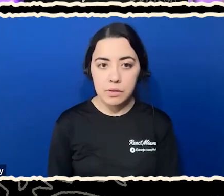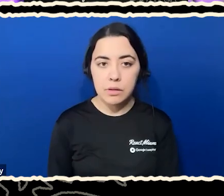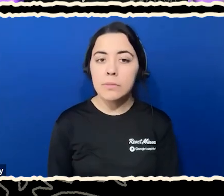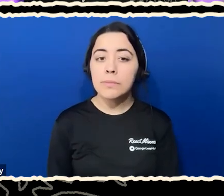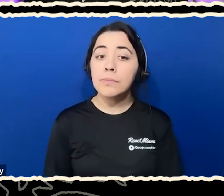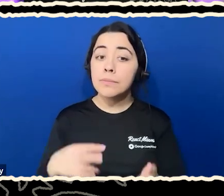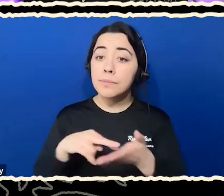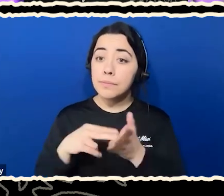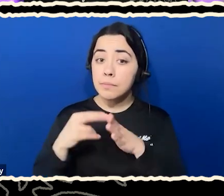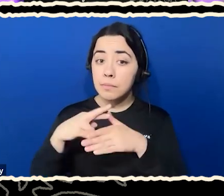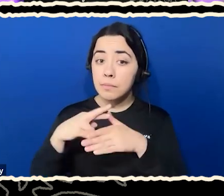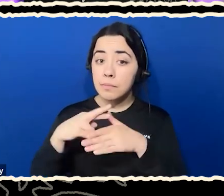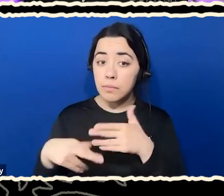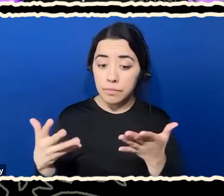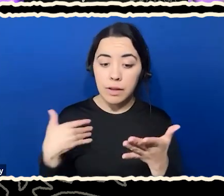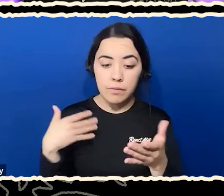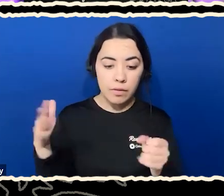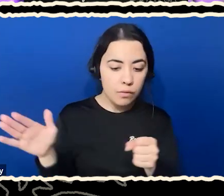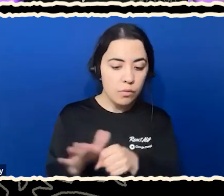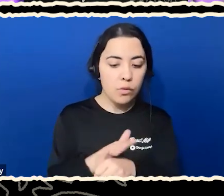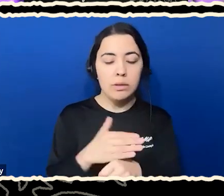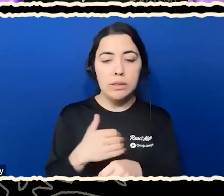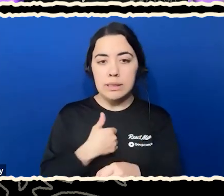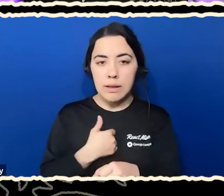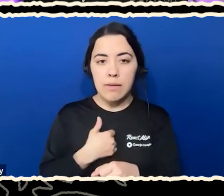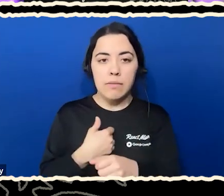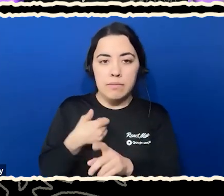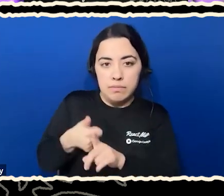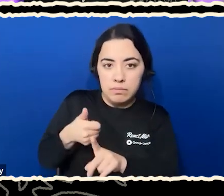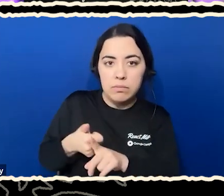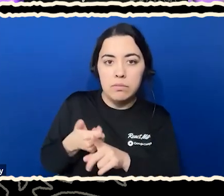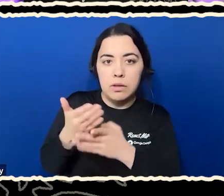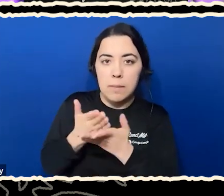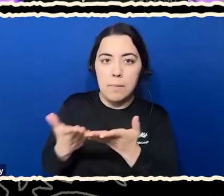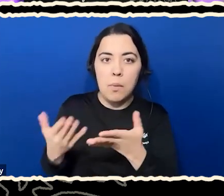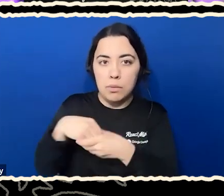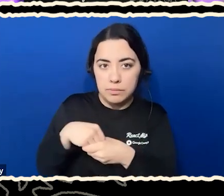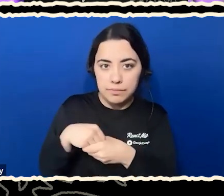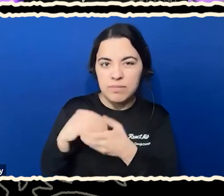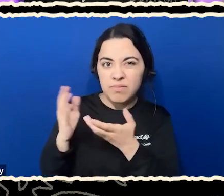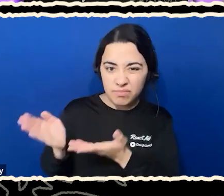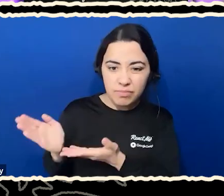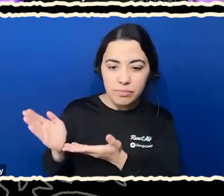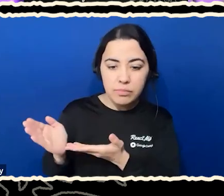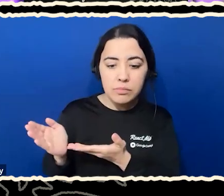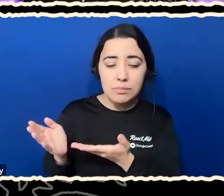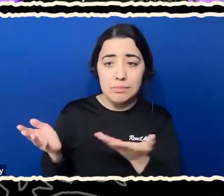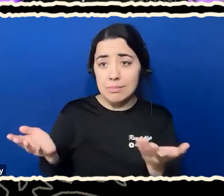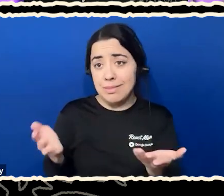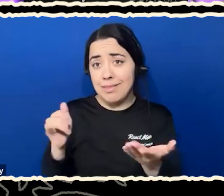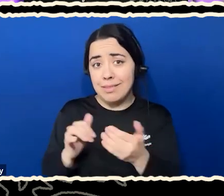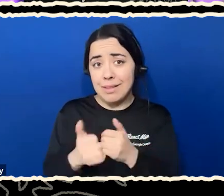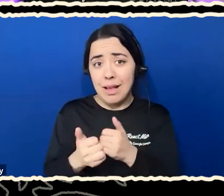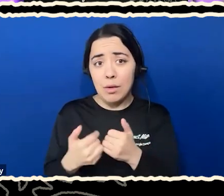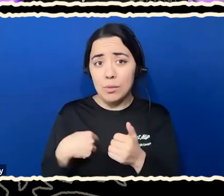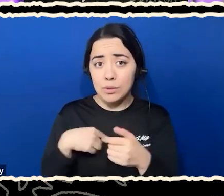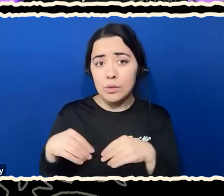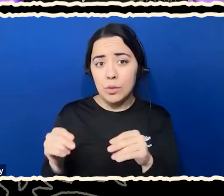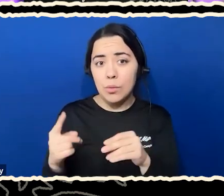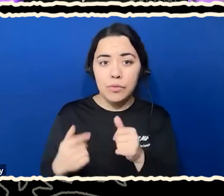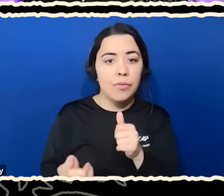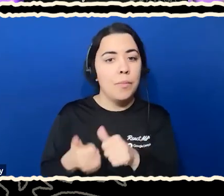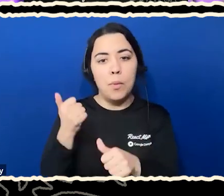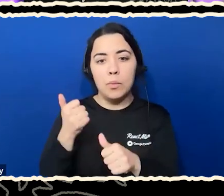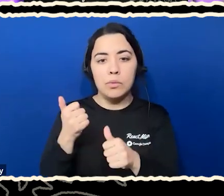So what you end up with is a fully self-contained component. And that's pretty much how we solve one of the most